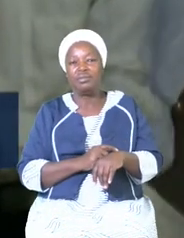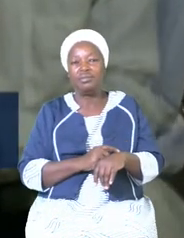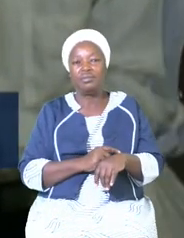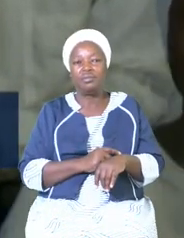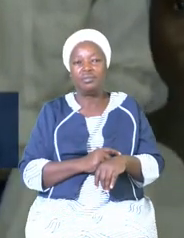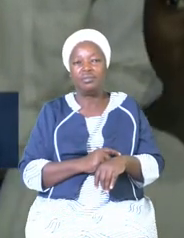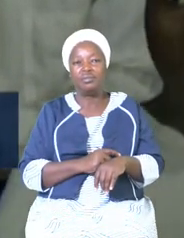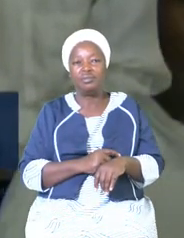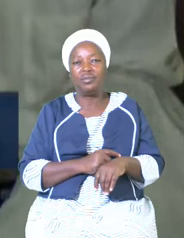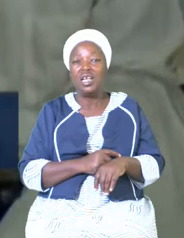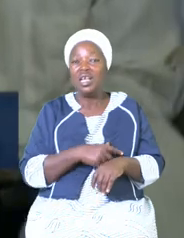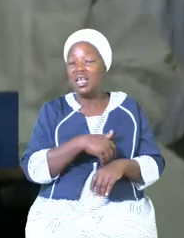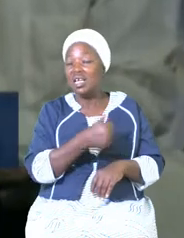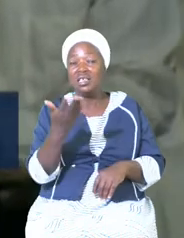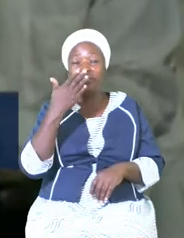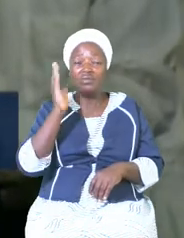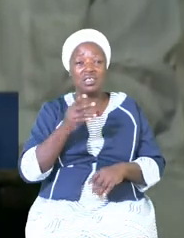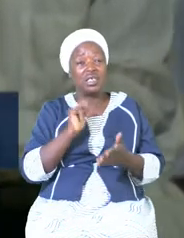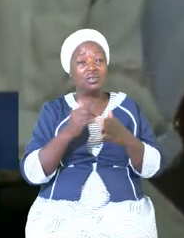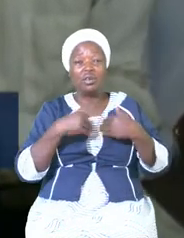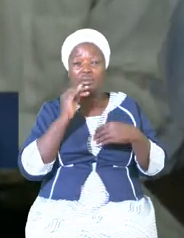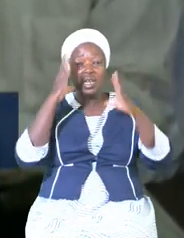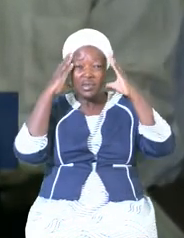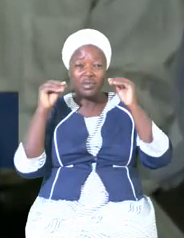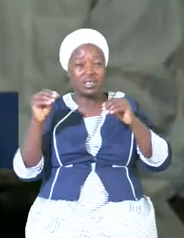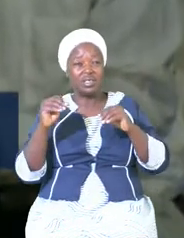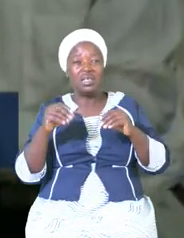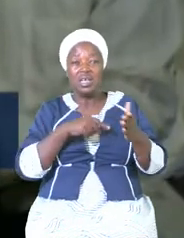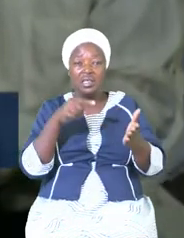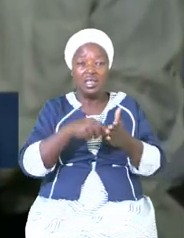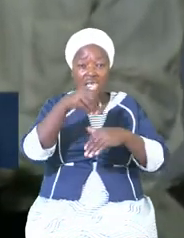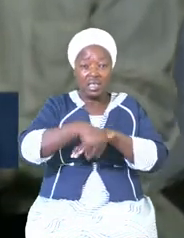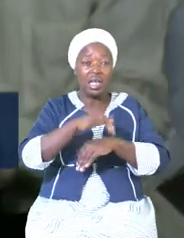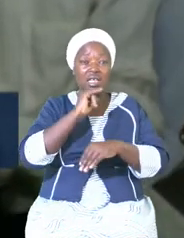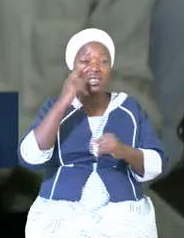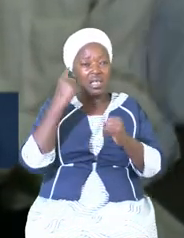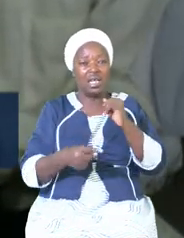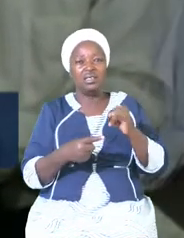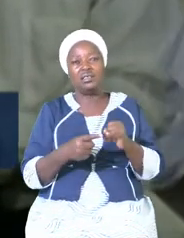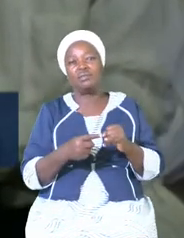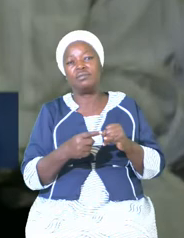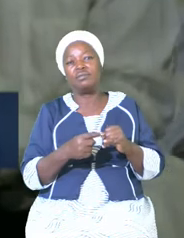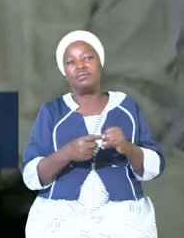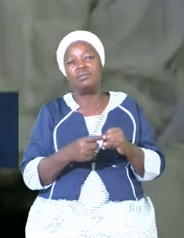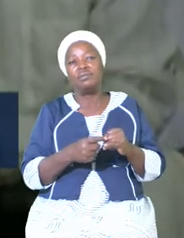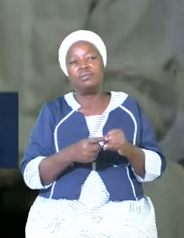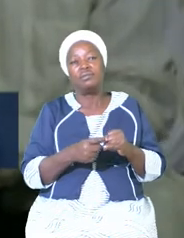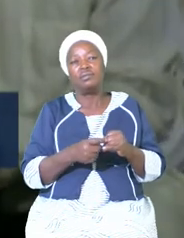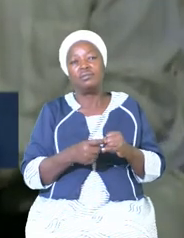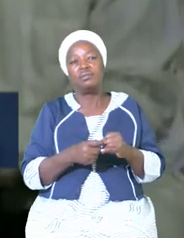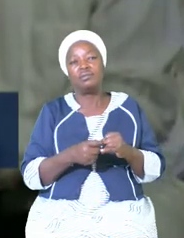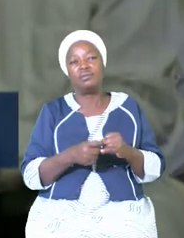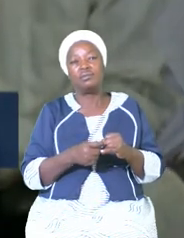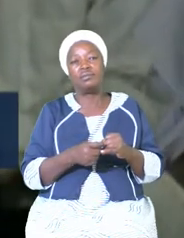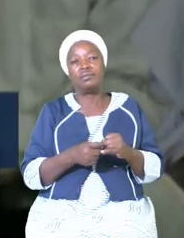experiences. For all those who are connected online, we believe in God that as we are told, that's